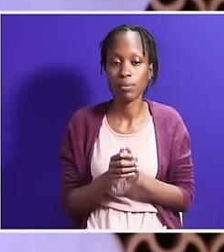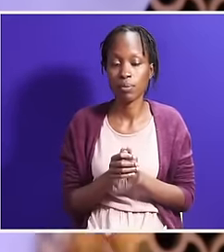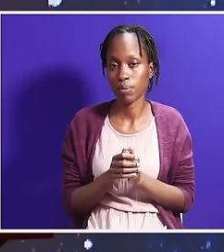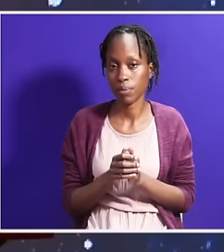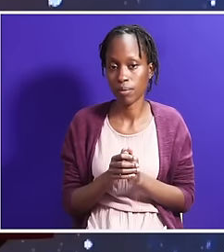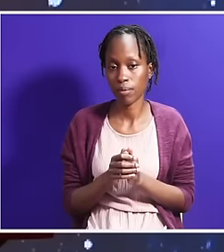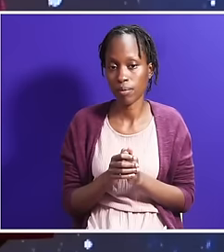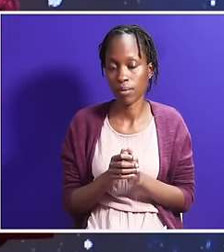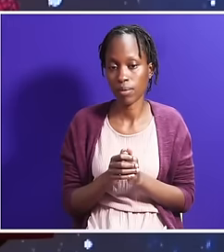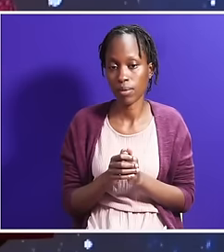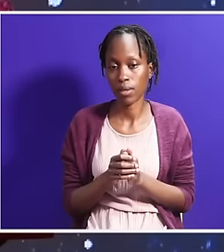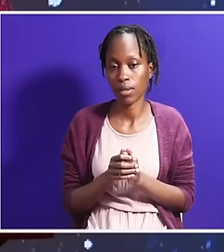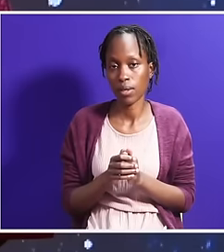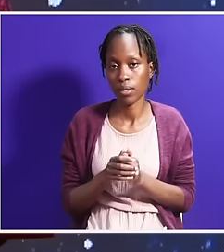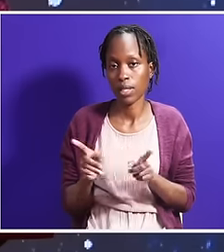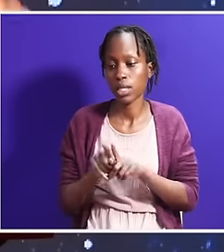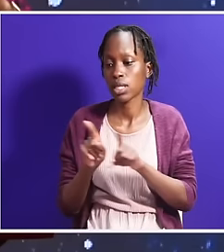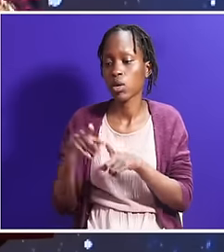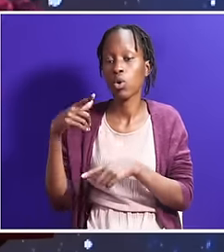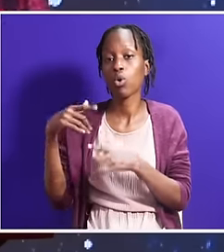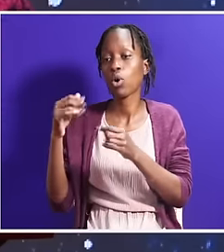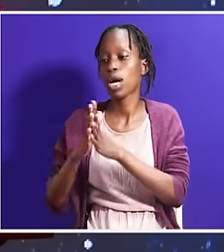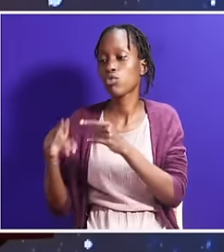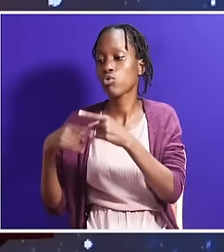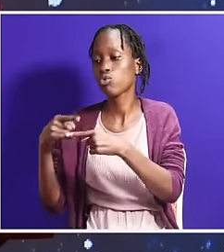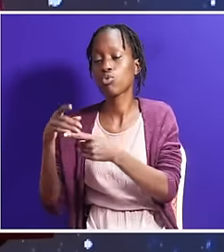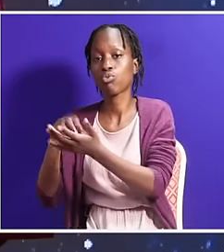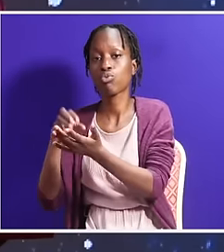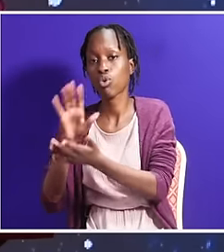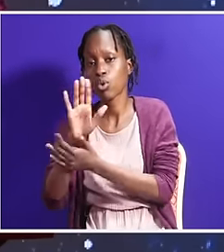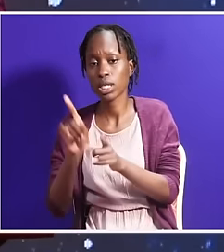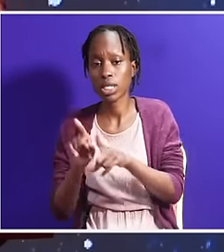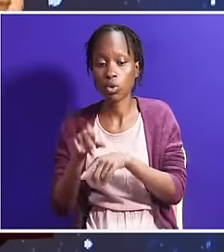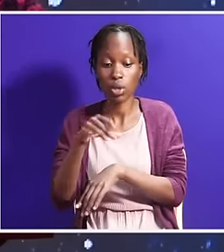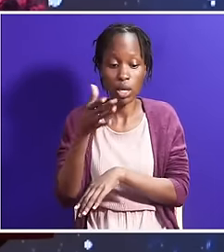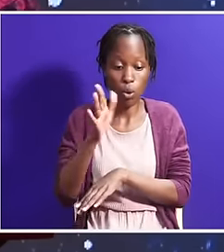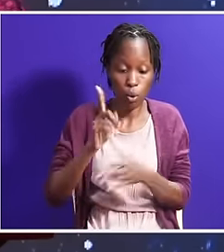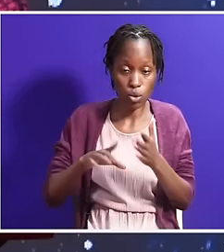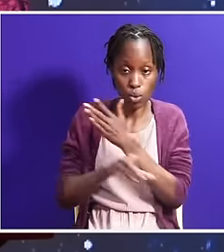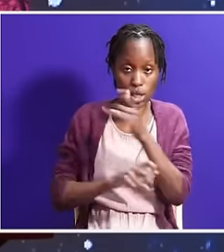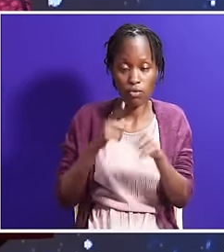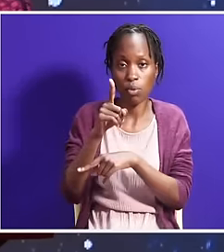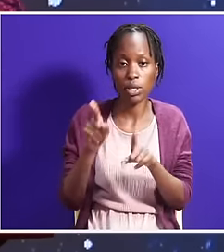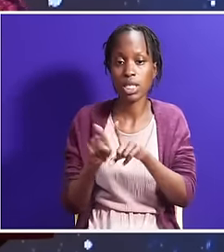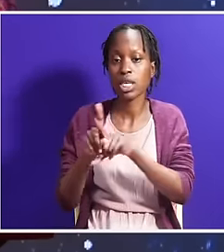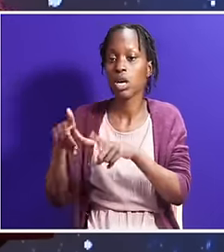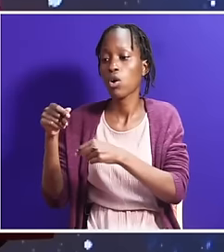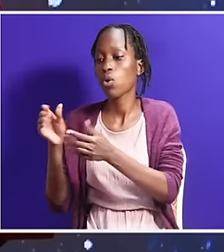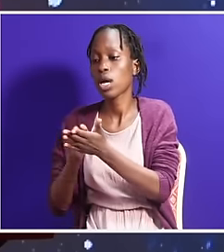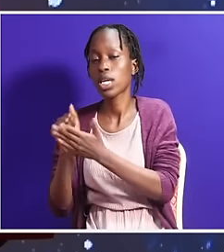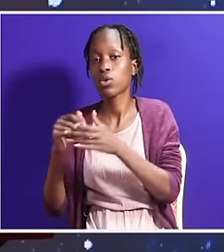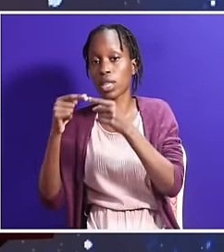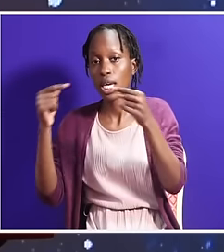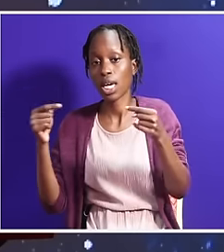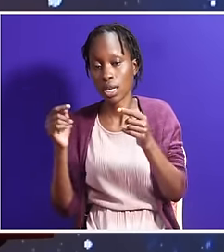now? Go conquer your mountain. Go take back what was stolen from you. Go defeat the enemy of your